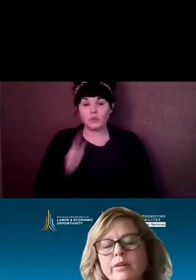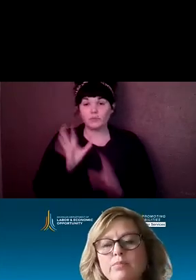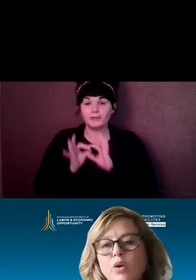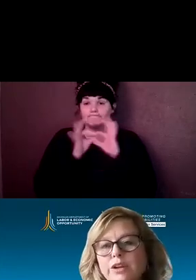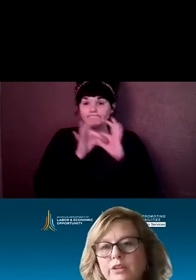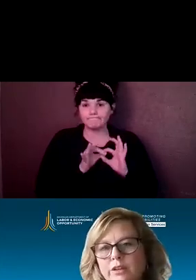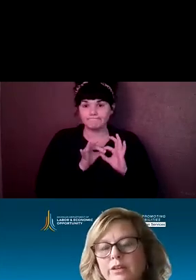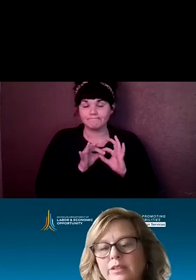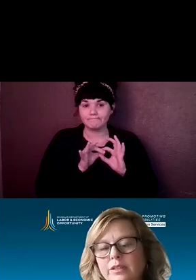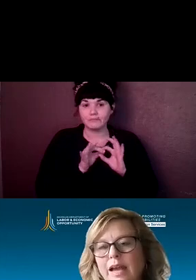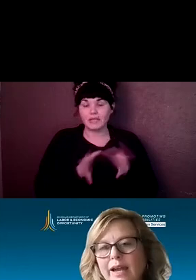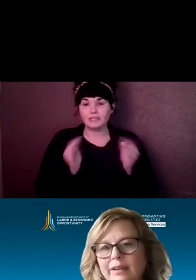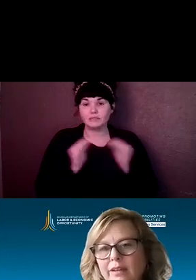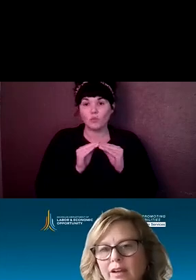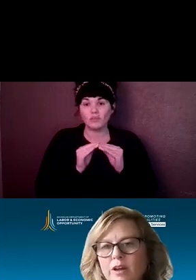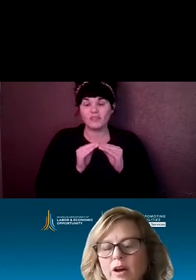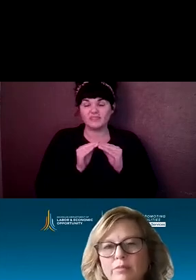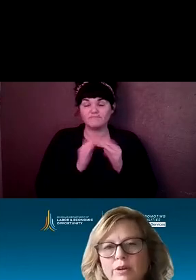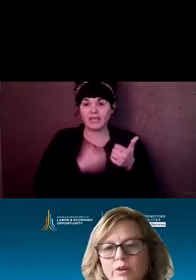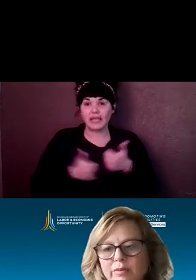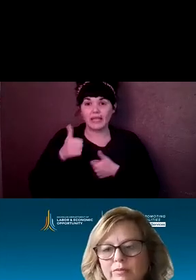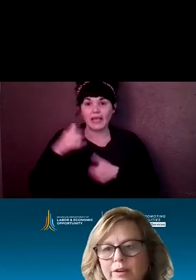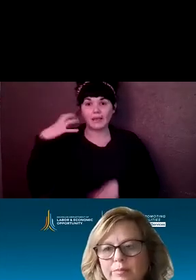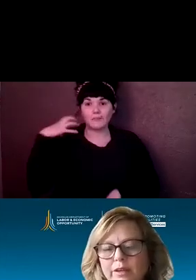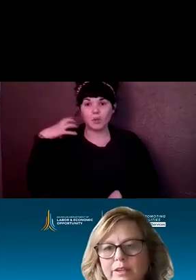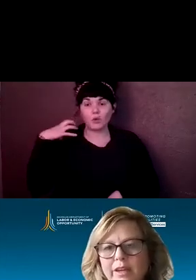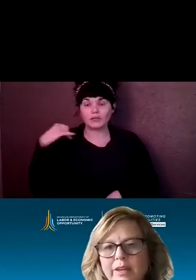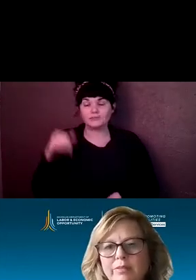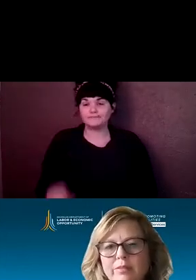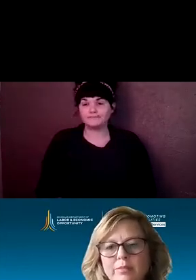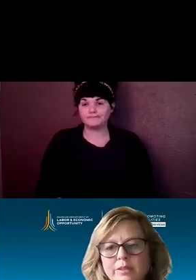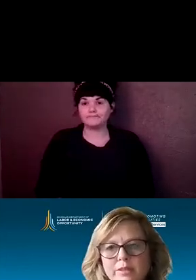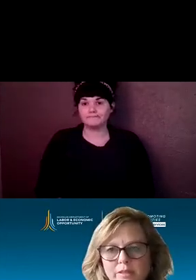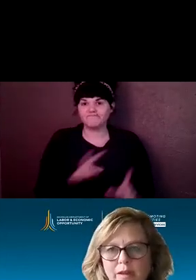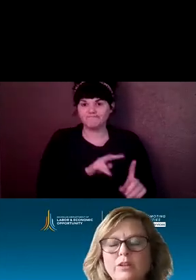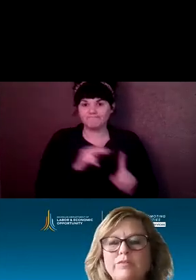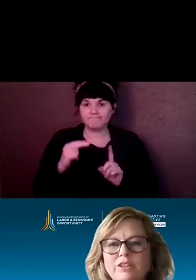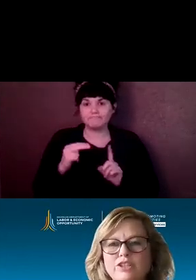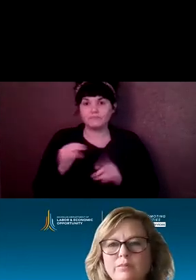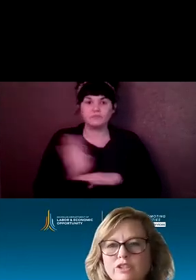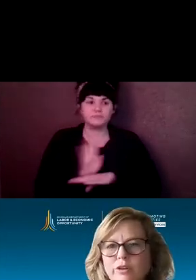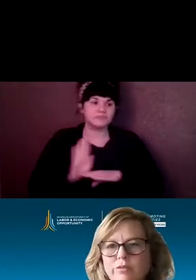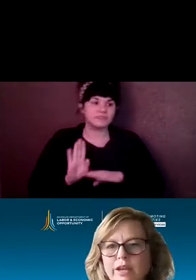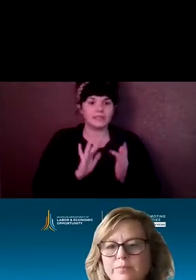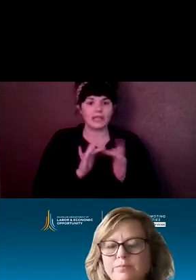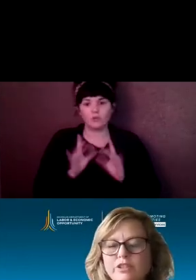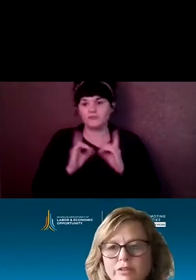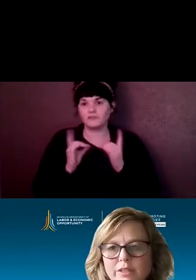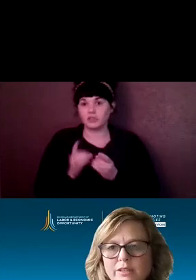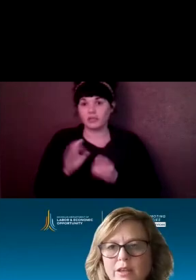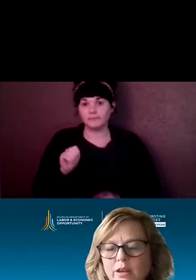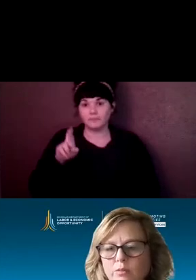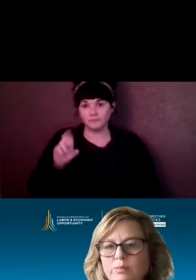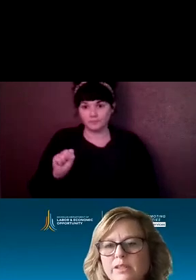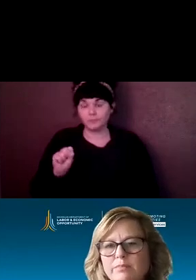the employer side of the hybrid work environment, and the Business Network Division, Michigan Rehab